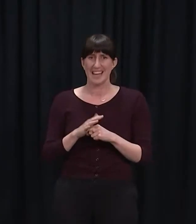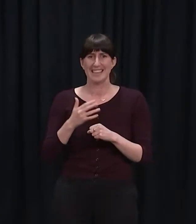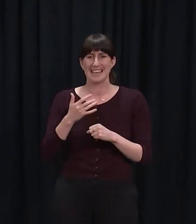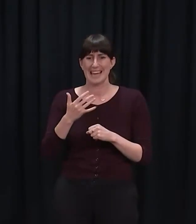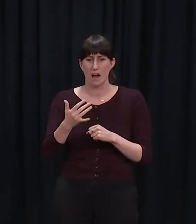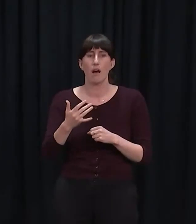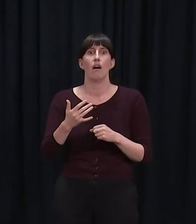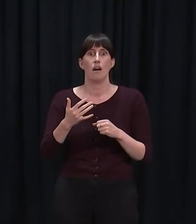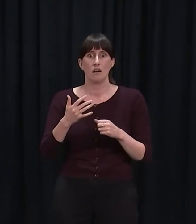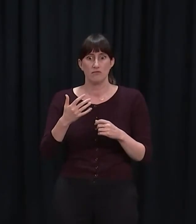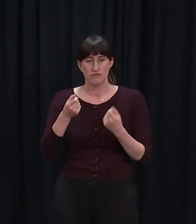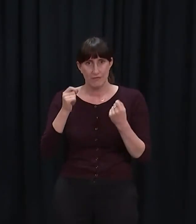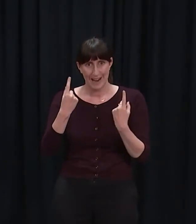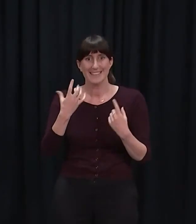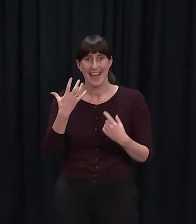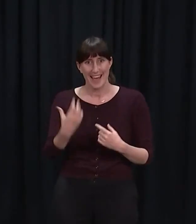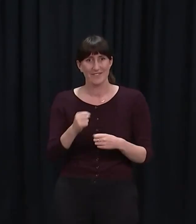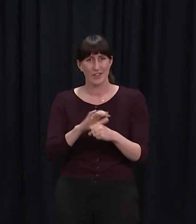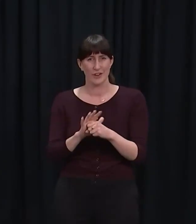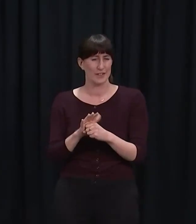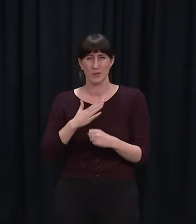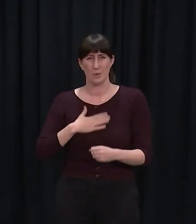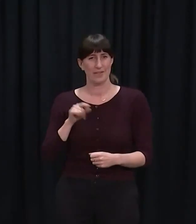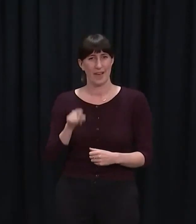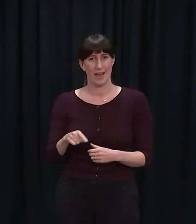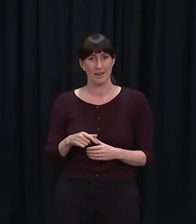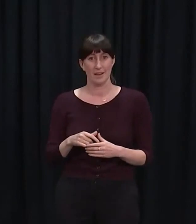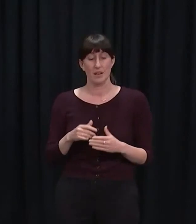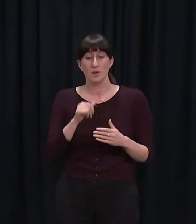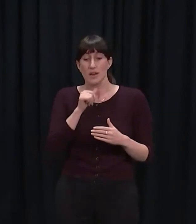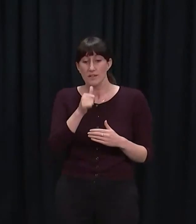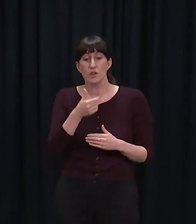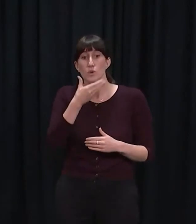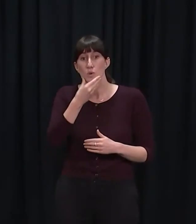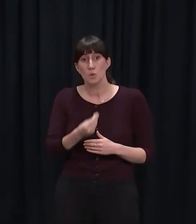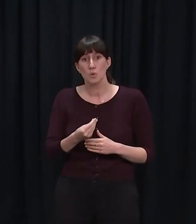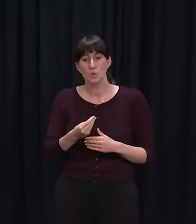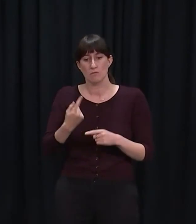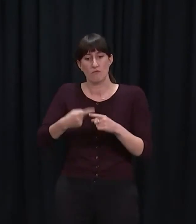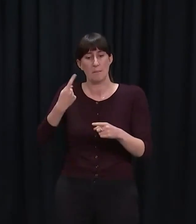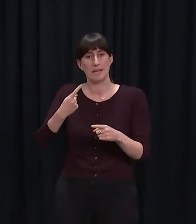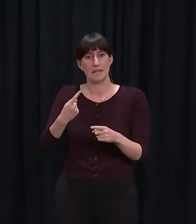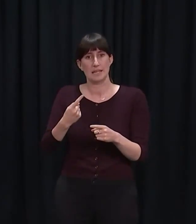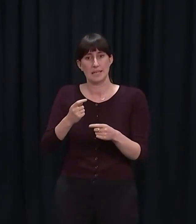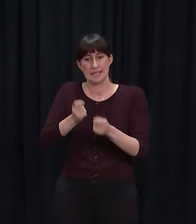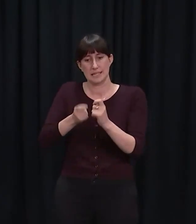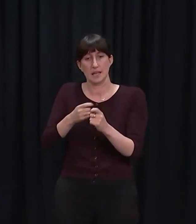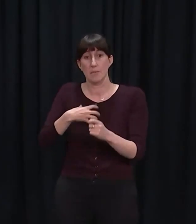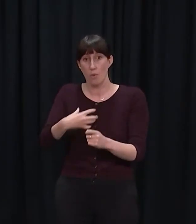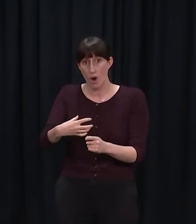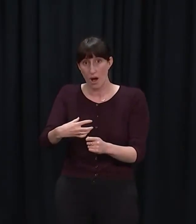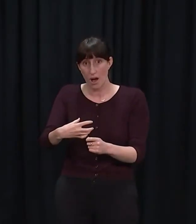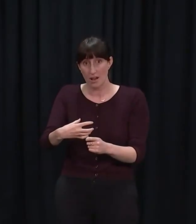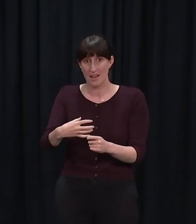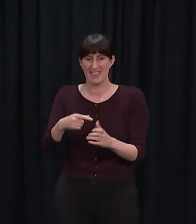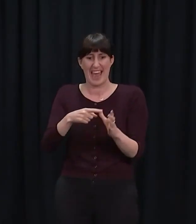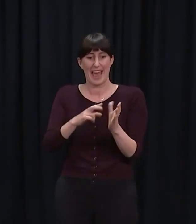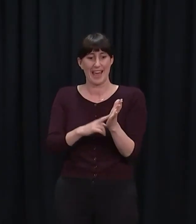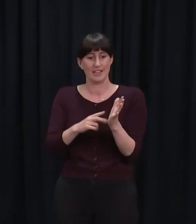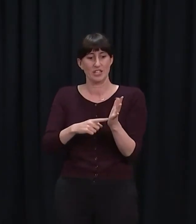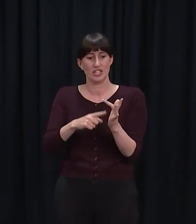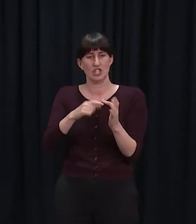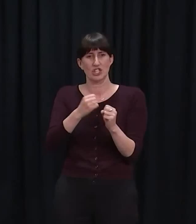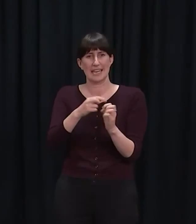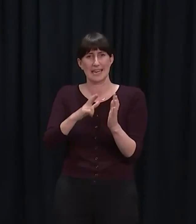positive. So I think as we move to using rapid antigen testing more, we are going to have to educate people on the appropriate use of